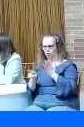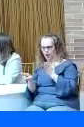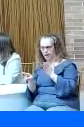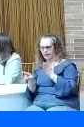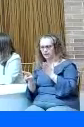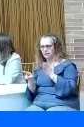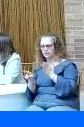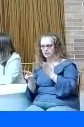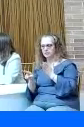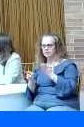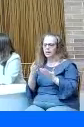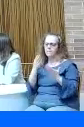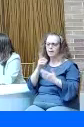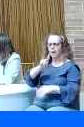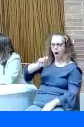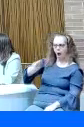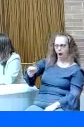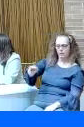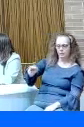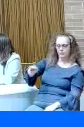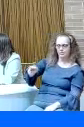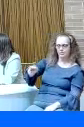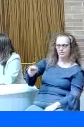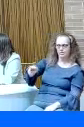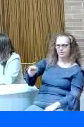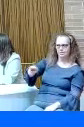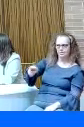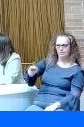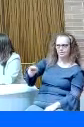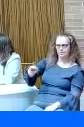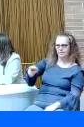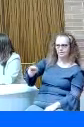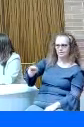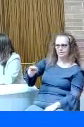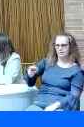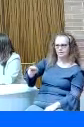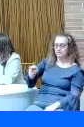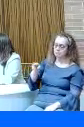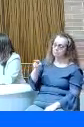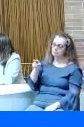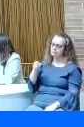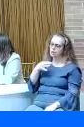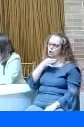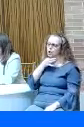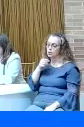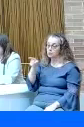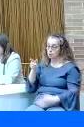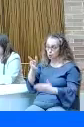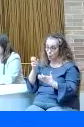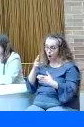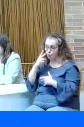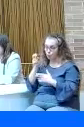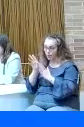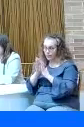check maybe ask them would they want a criminal background check ran on them be very